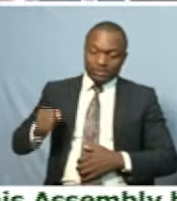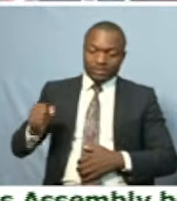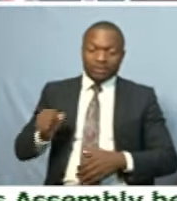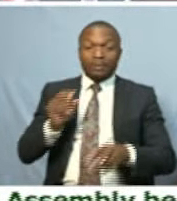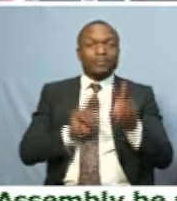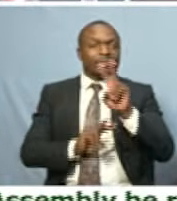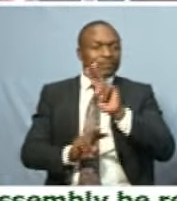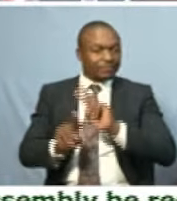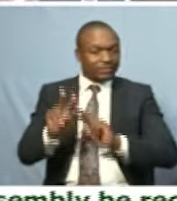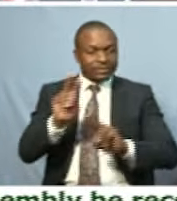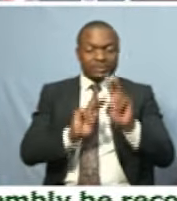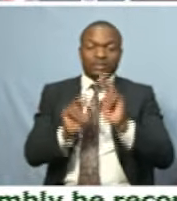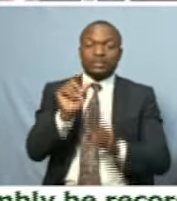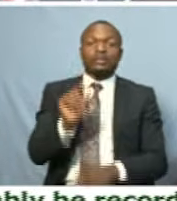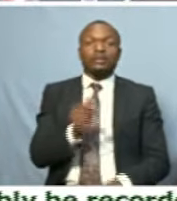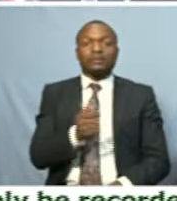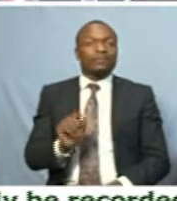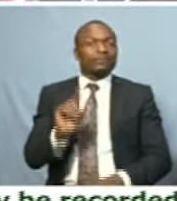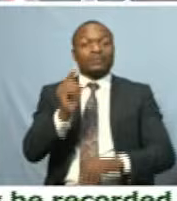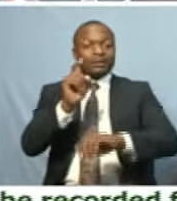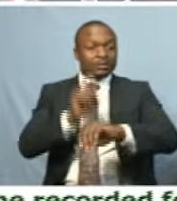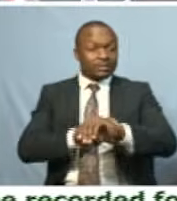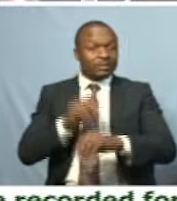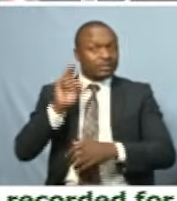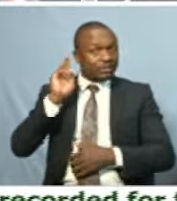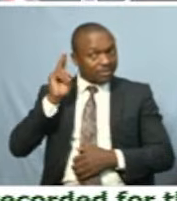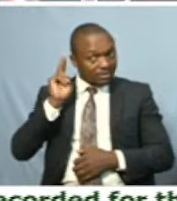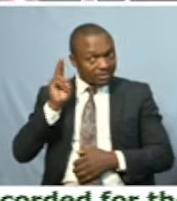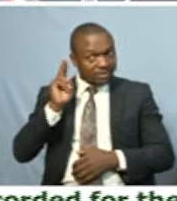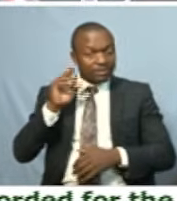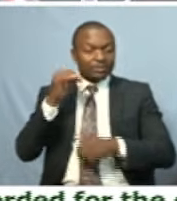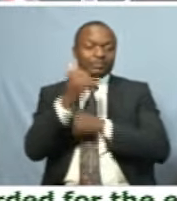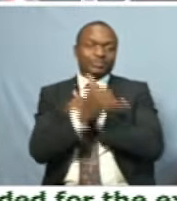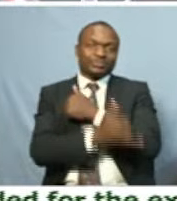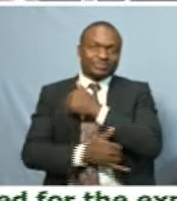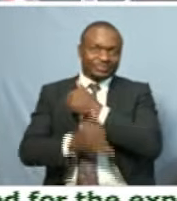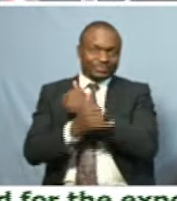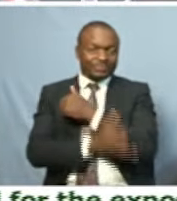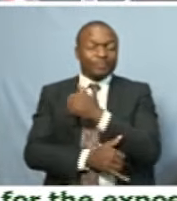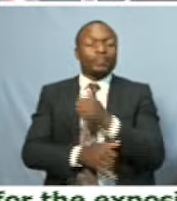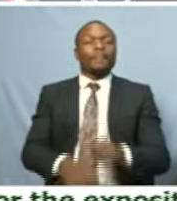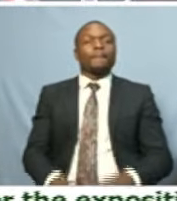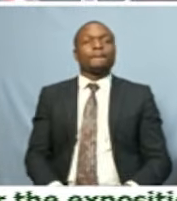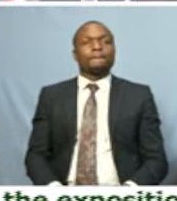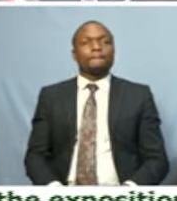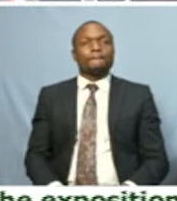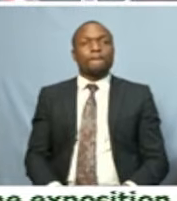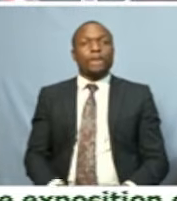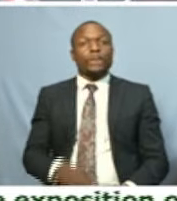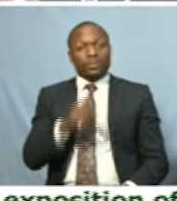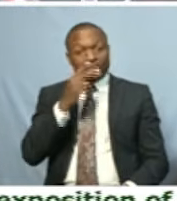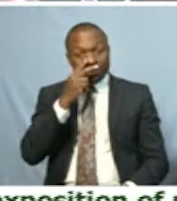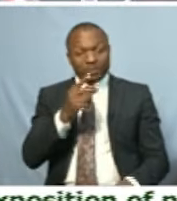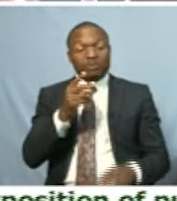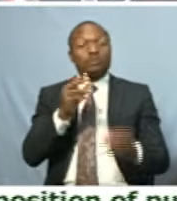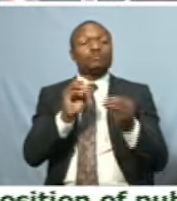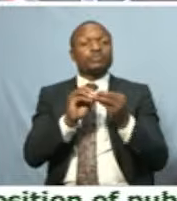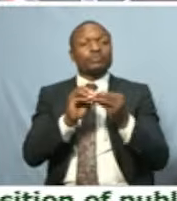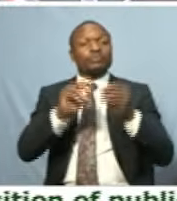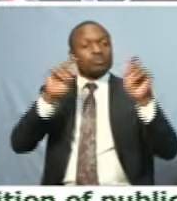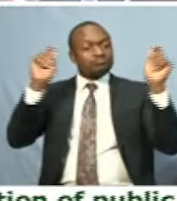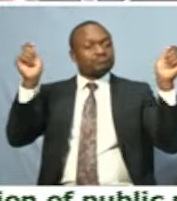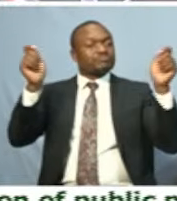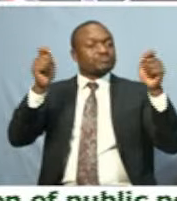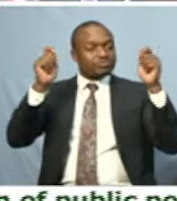other. The first time in the history of this country. We have been going into a lot of ceremonies. We didn't see that